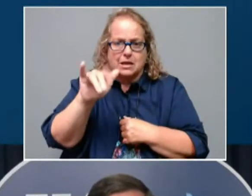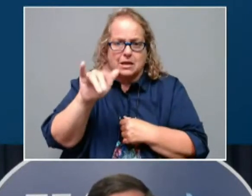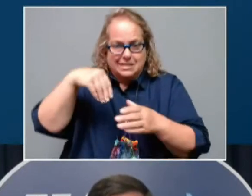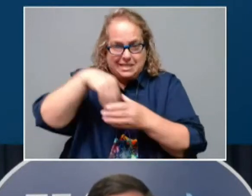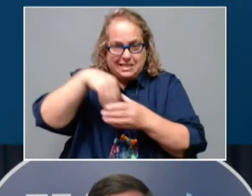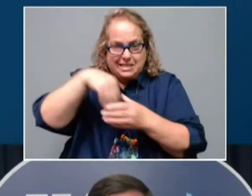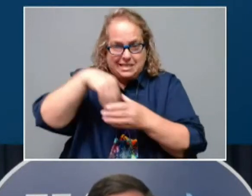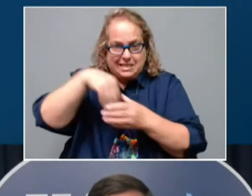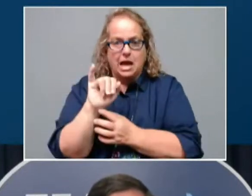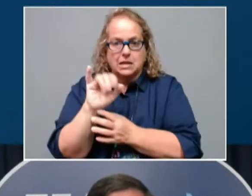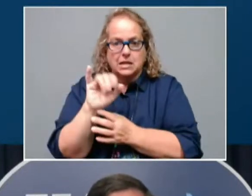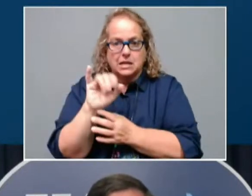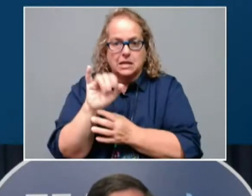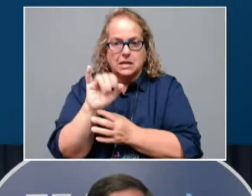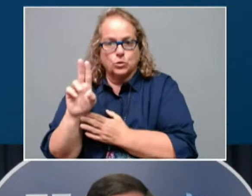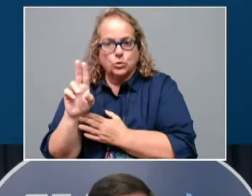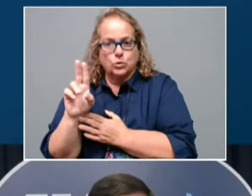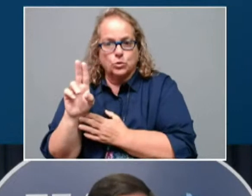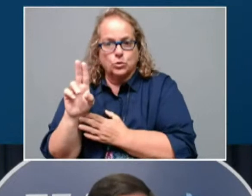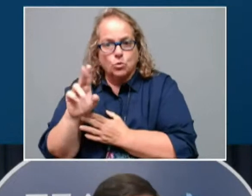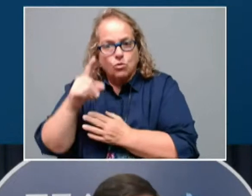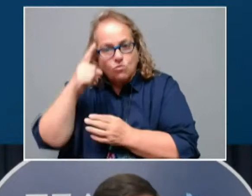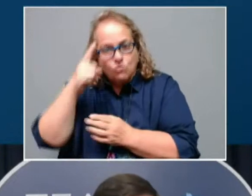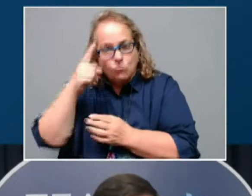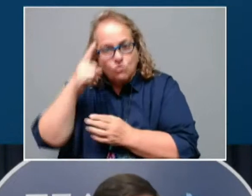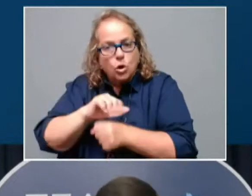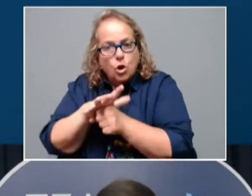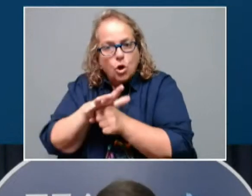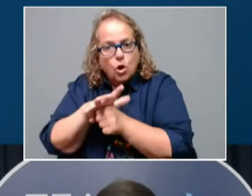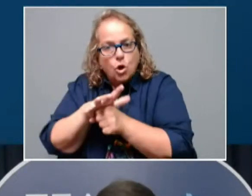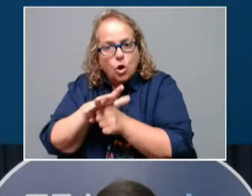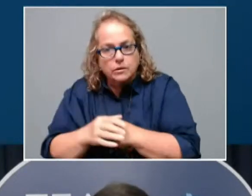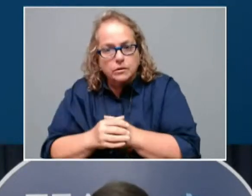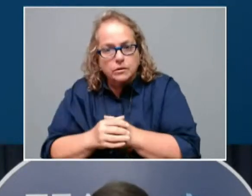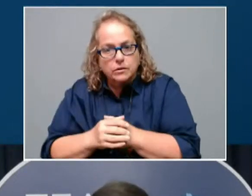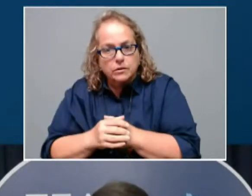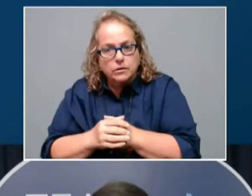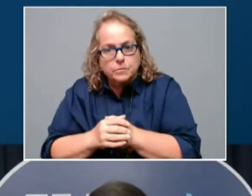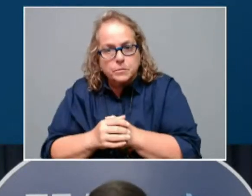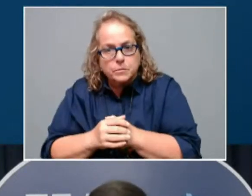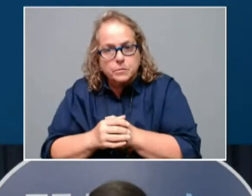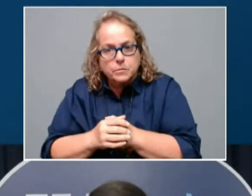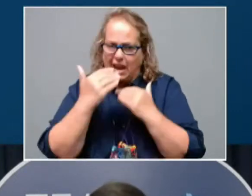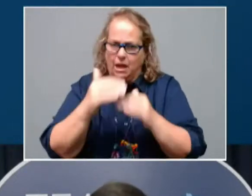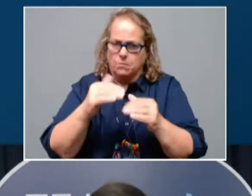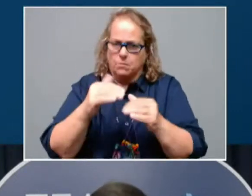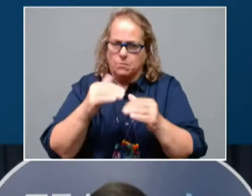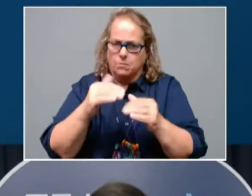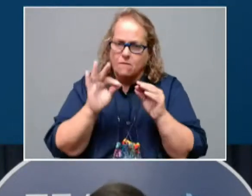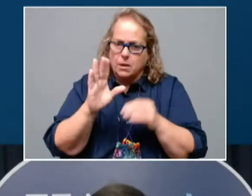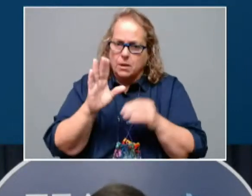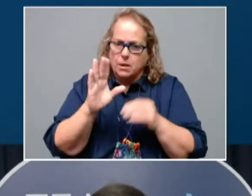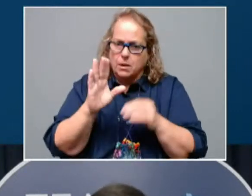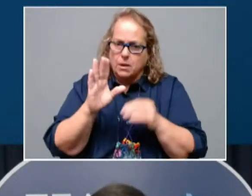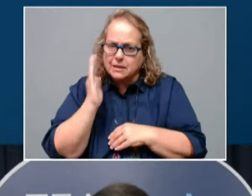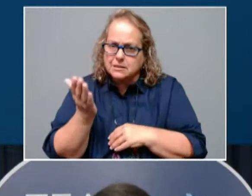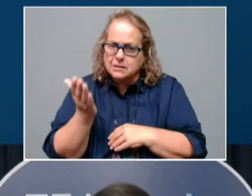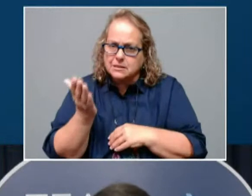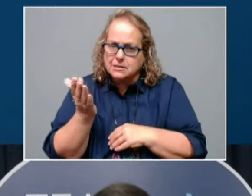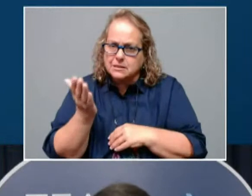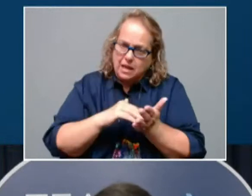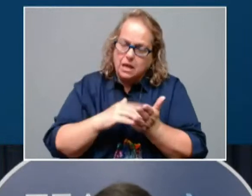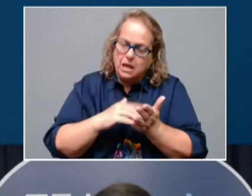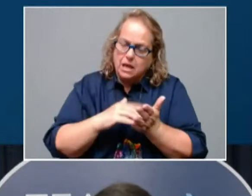care unit where we have a much more limited number of beds, again, fighting for their